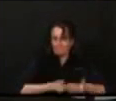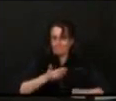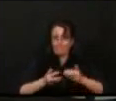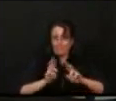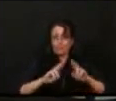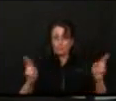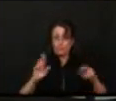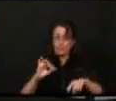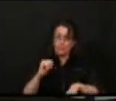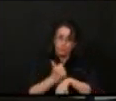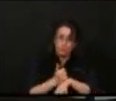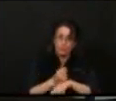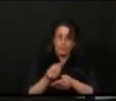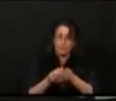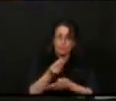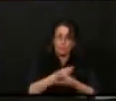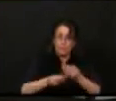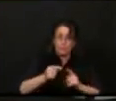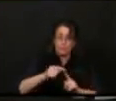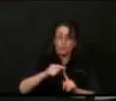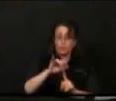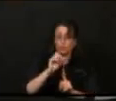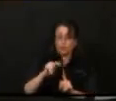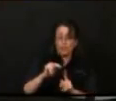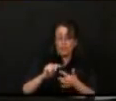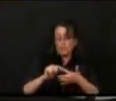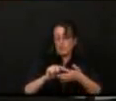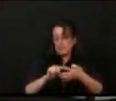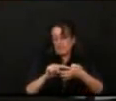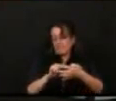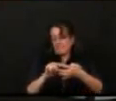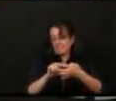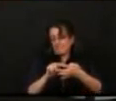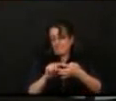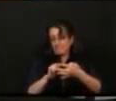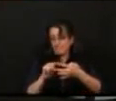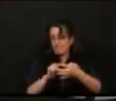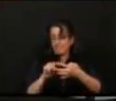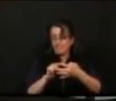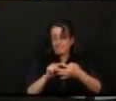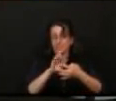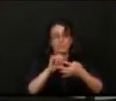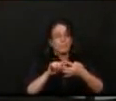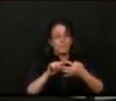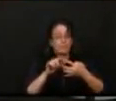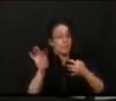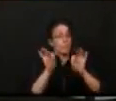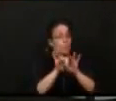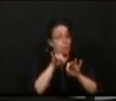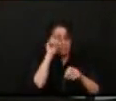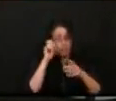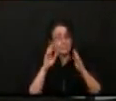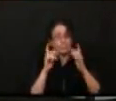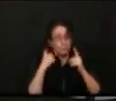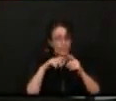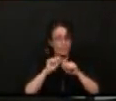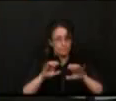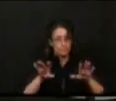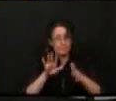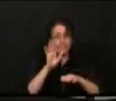getting a budget in place by the beginning of January for inclusion on the town meeting warning.